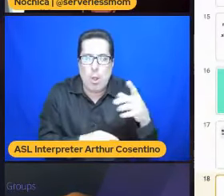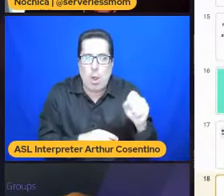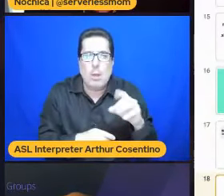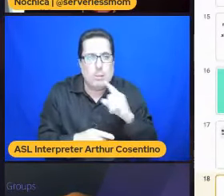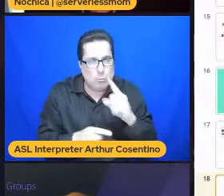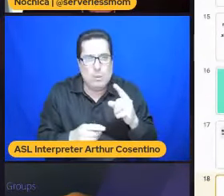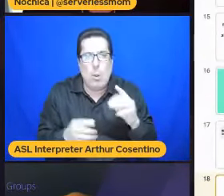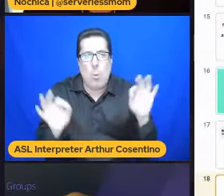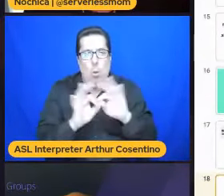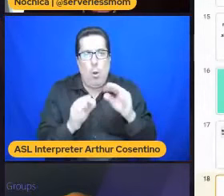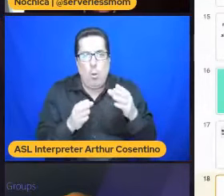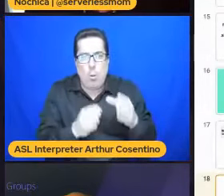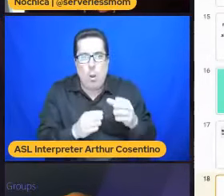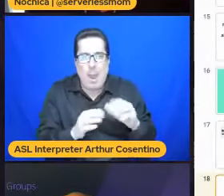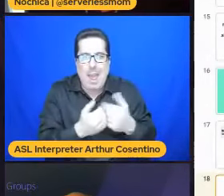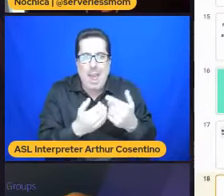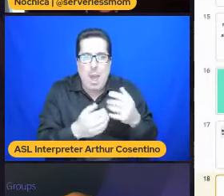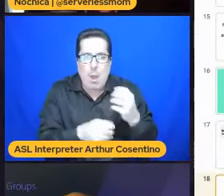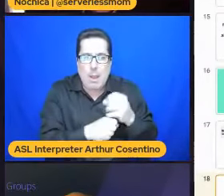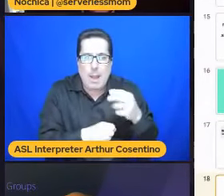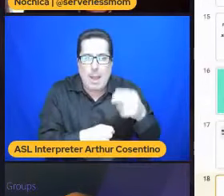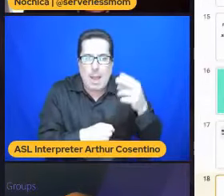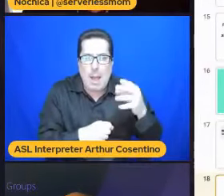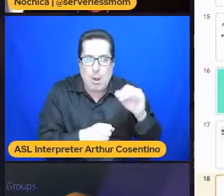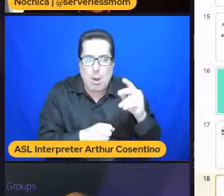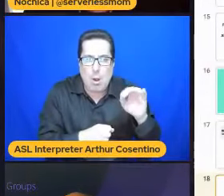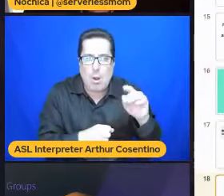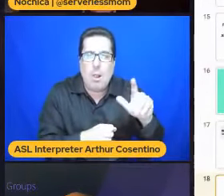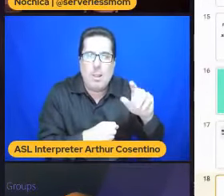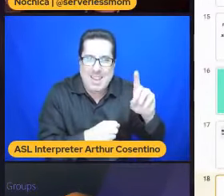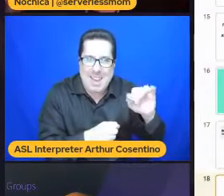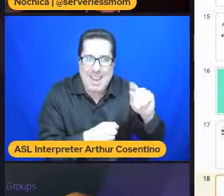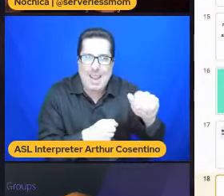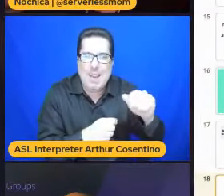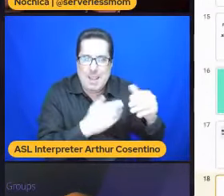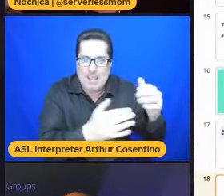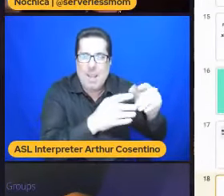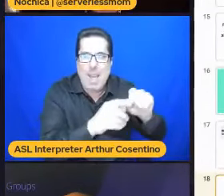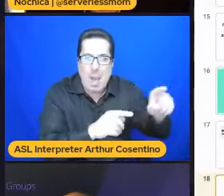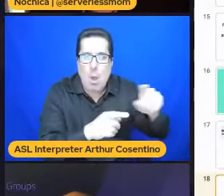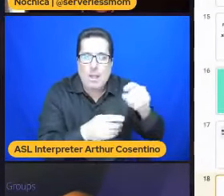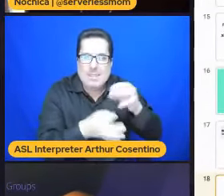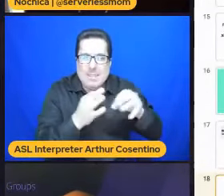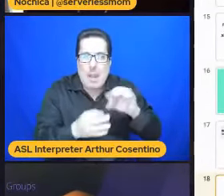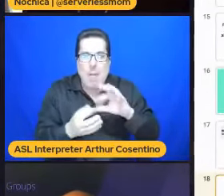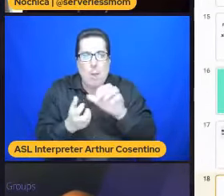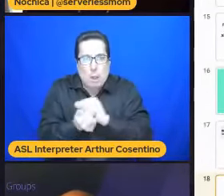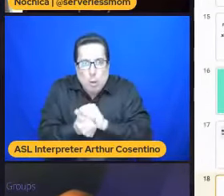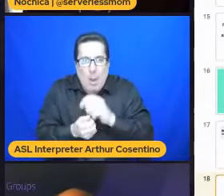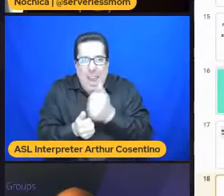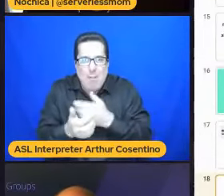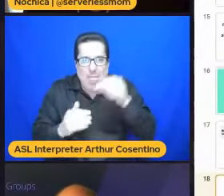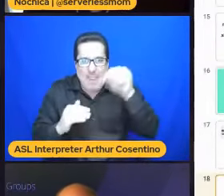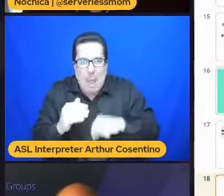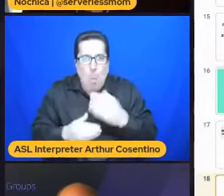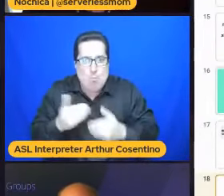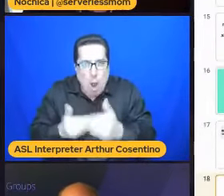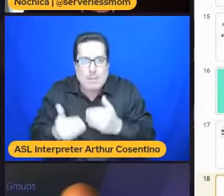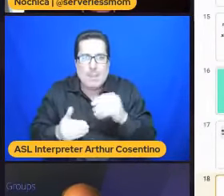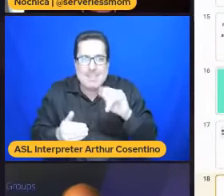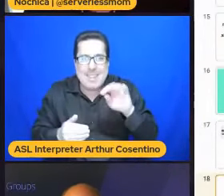get high cardinality data out without just resorting to sort of chewing everything down and processing it into more readable